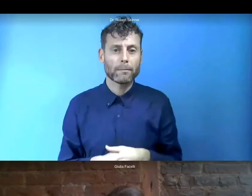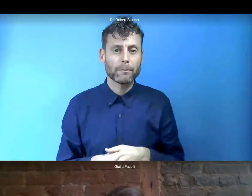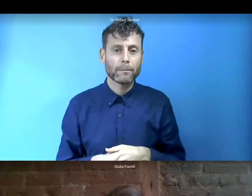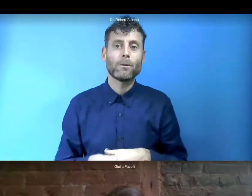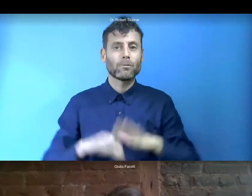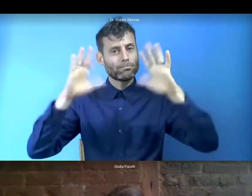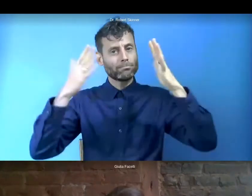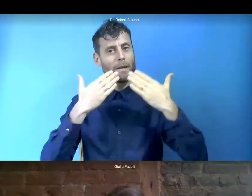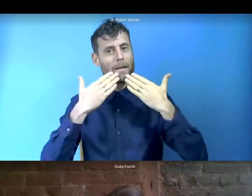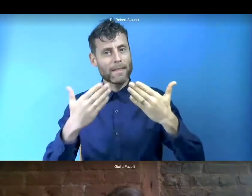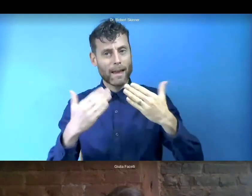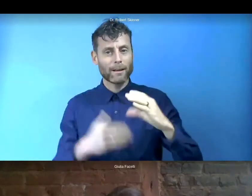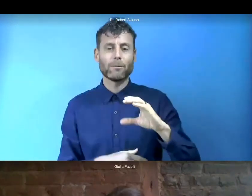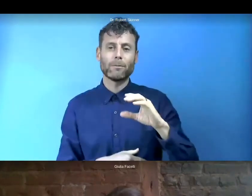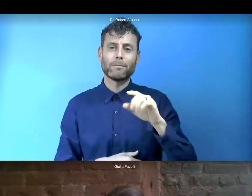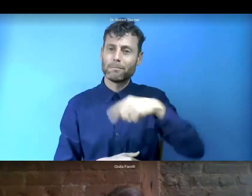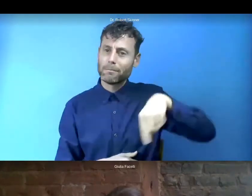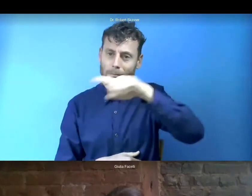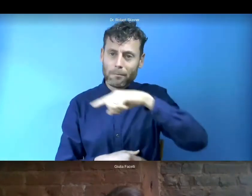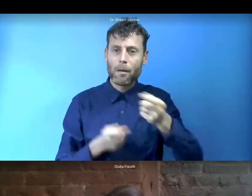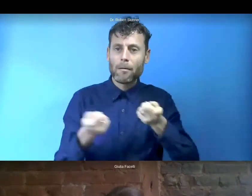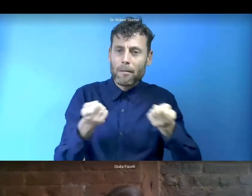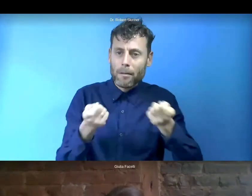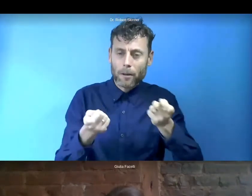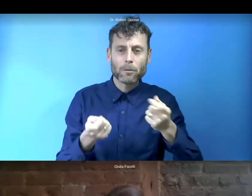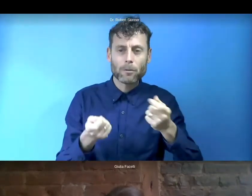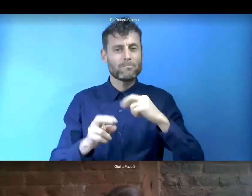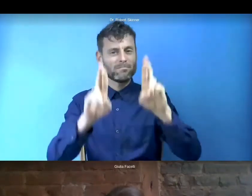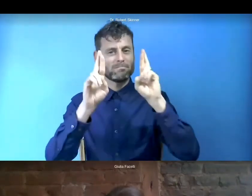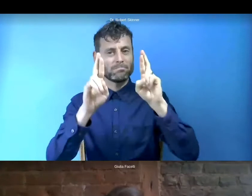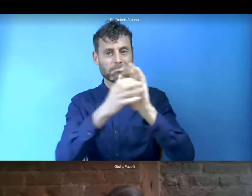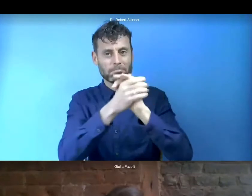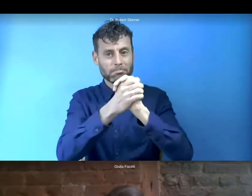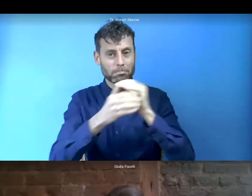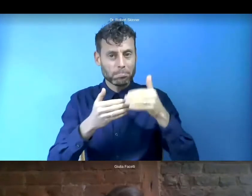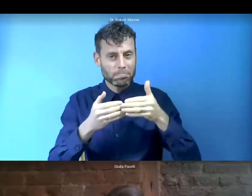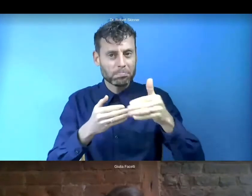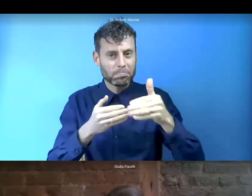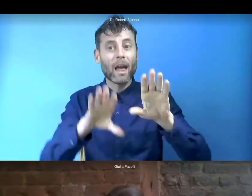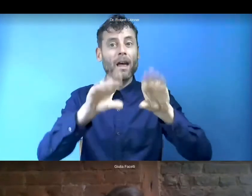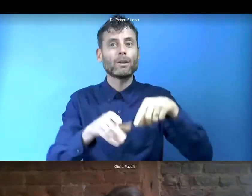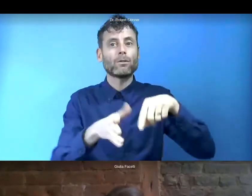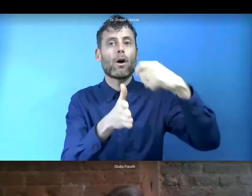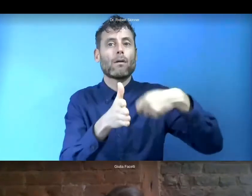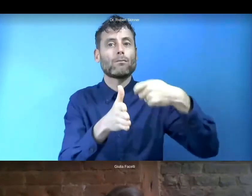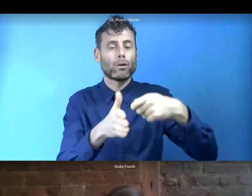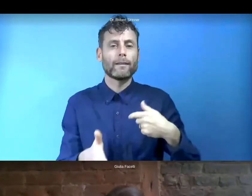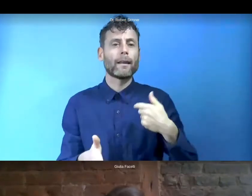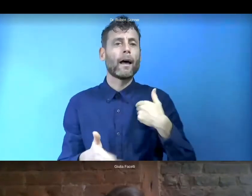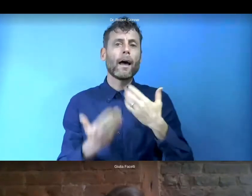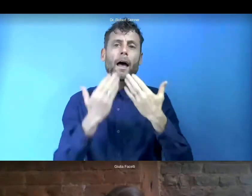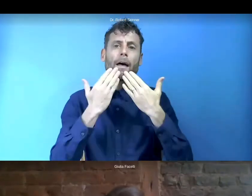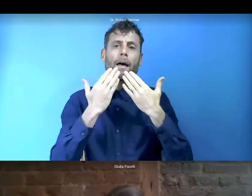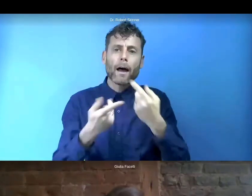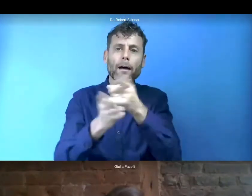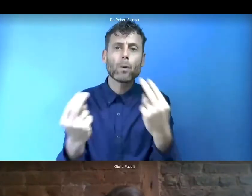and the ROC colleagues, and I wish you all the best to finalize the project in the next few weeks. I would like to thank as well the participants for the attention, and I